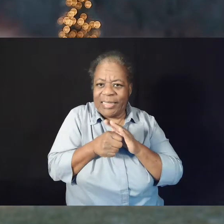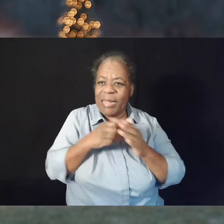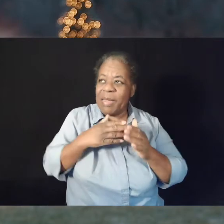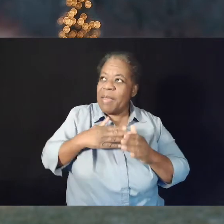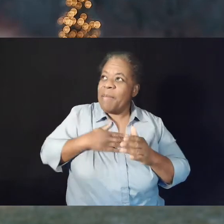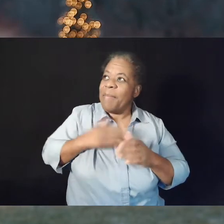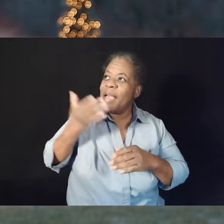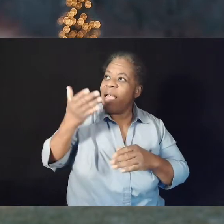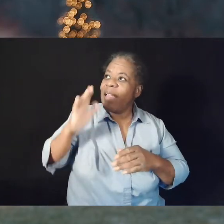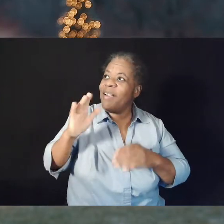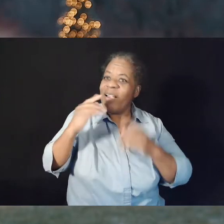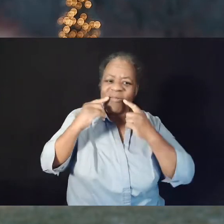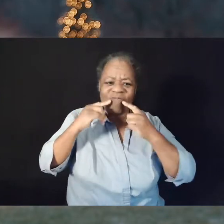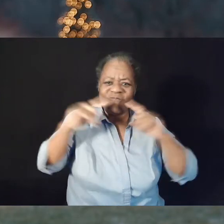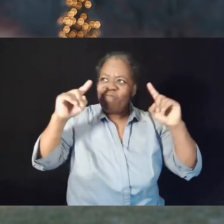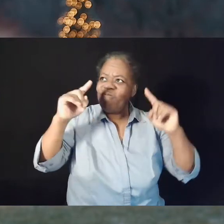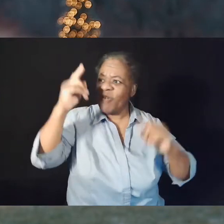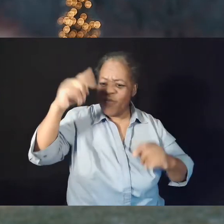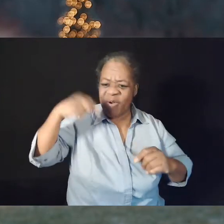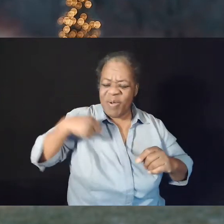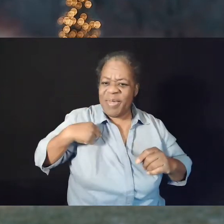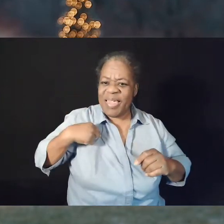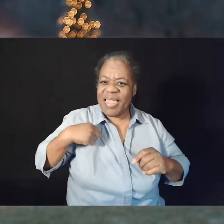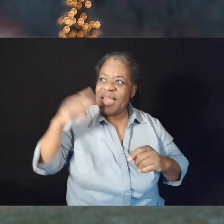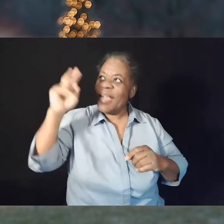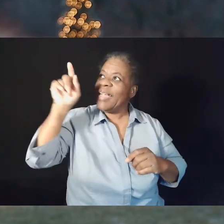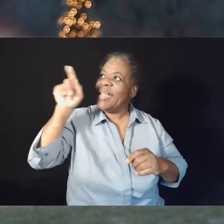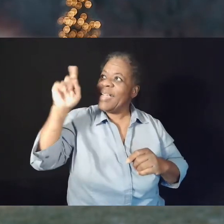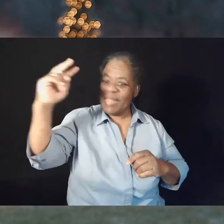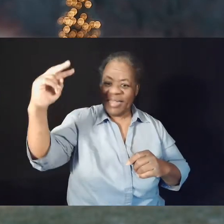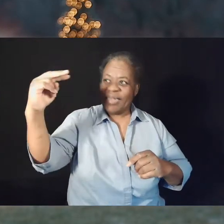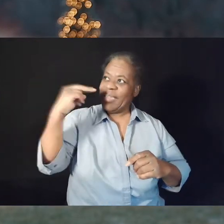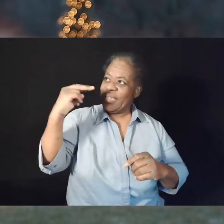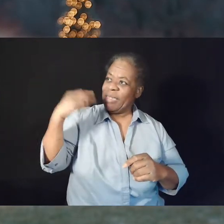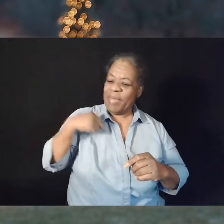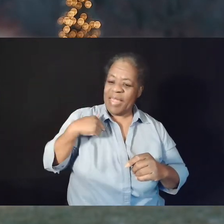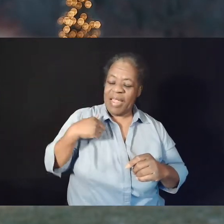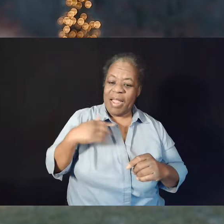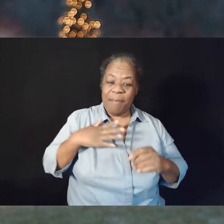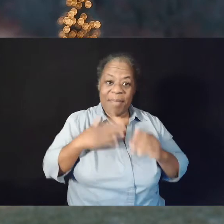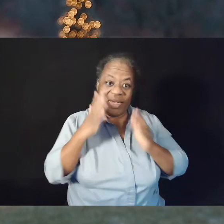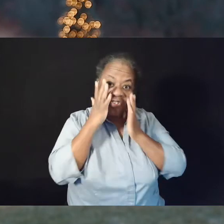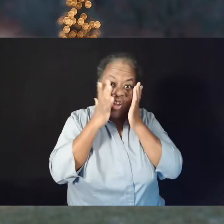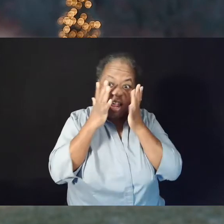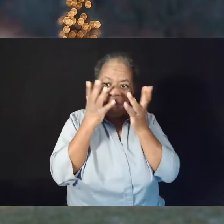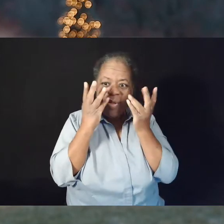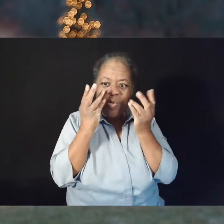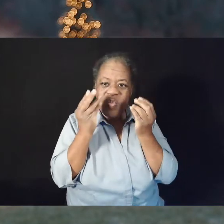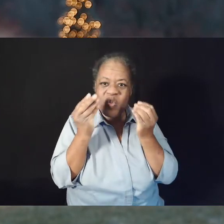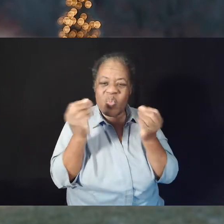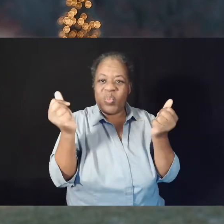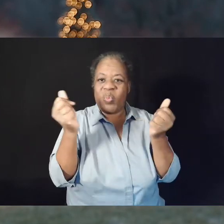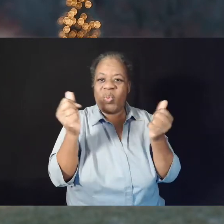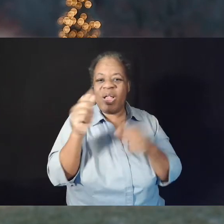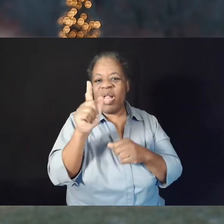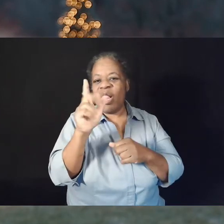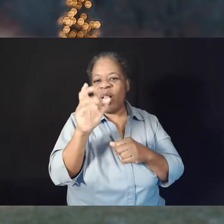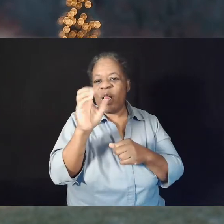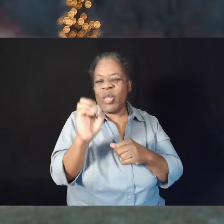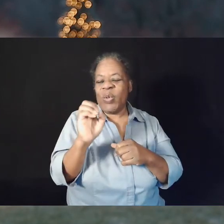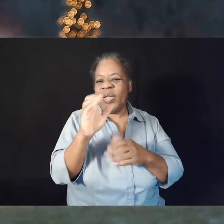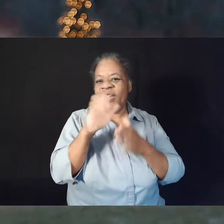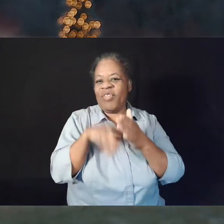done for me. He has seen me and took away my shame." From Luke 1, verse 5